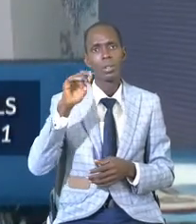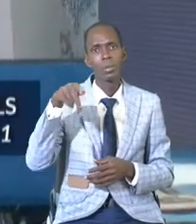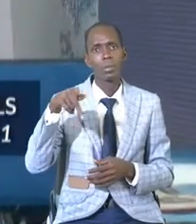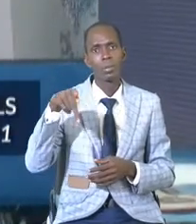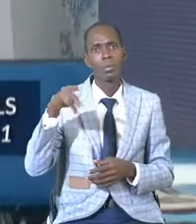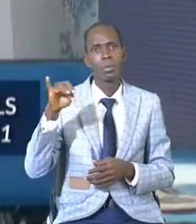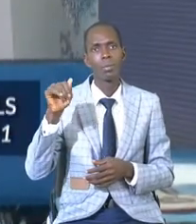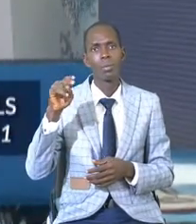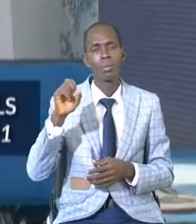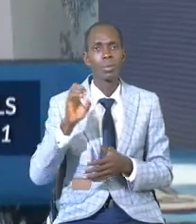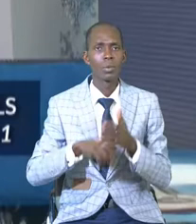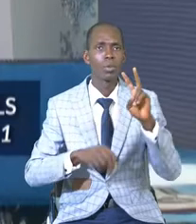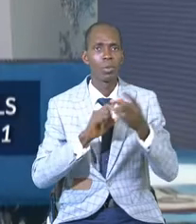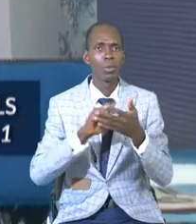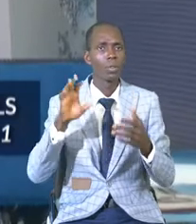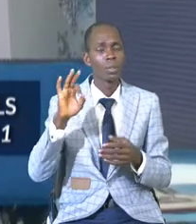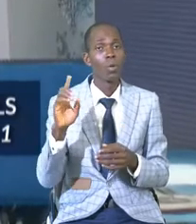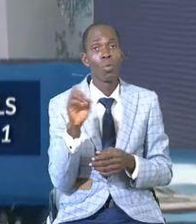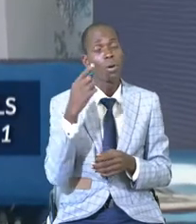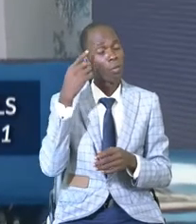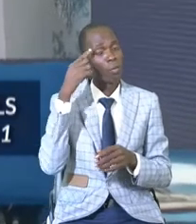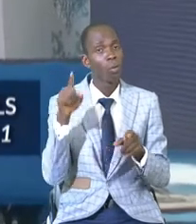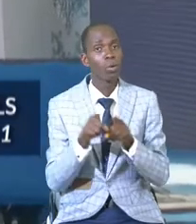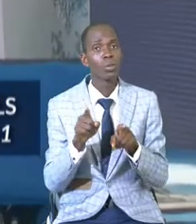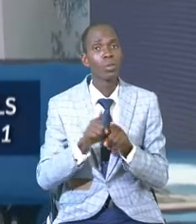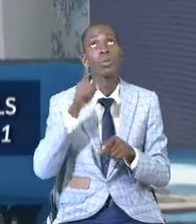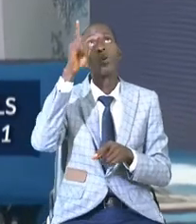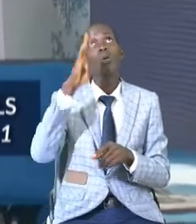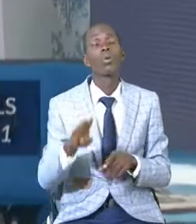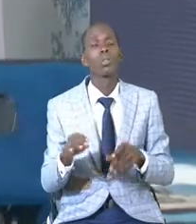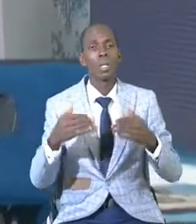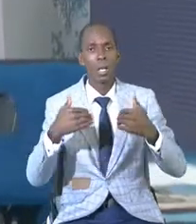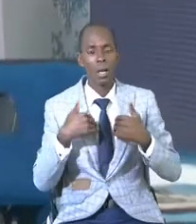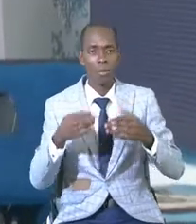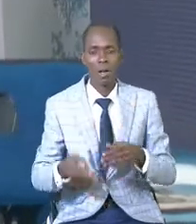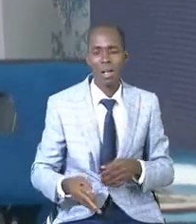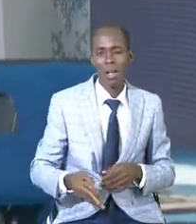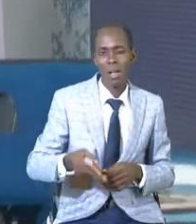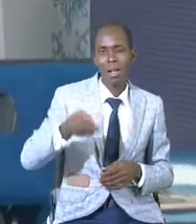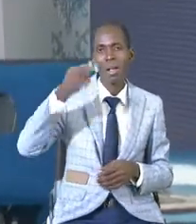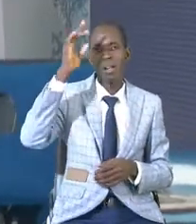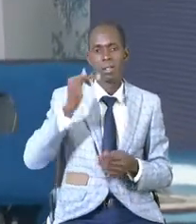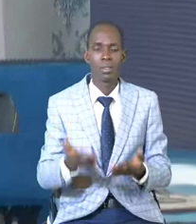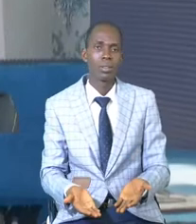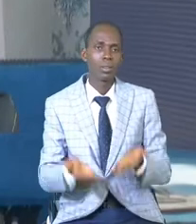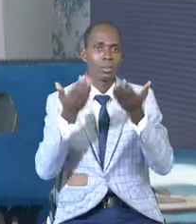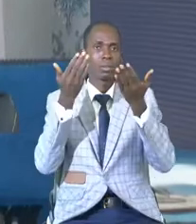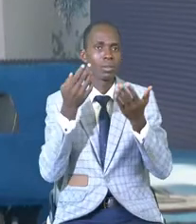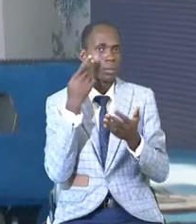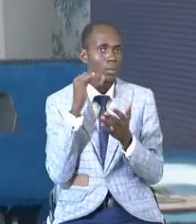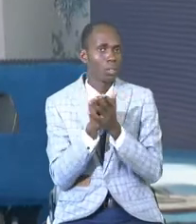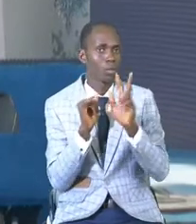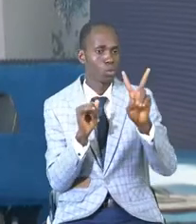verse 9, wherefore God also has highly exalted him Look at those two words. If you